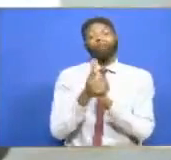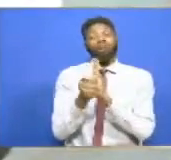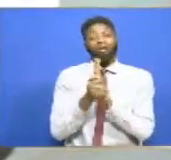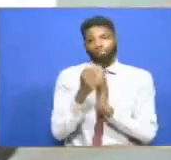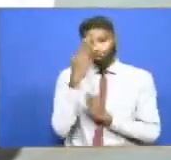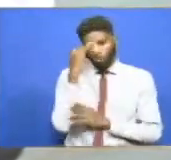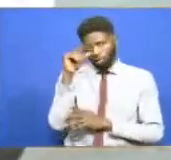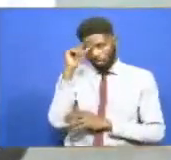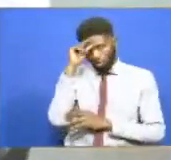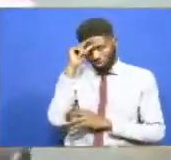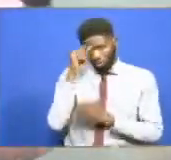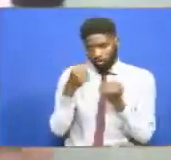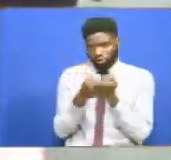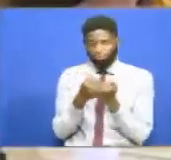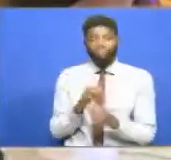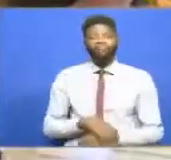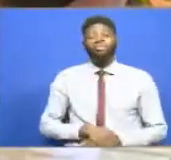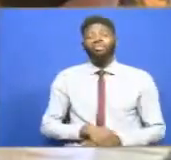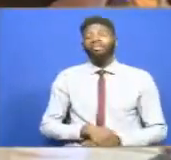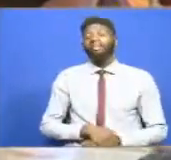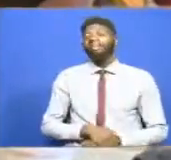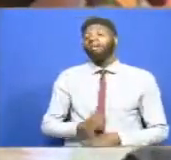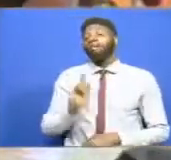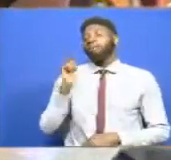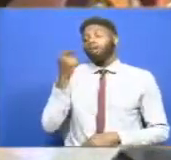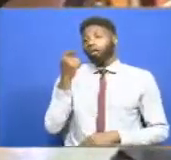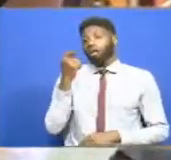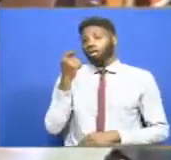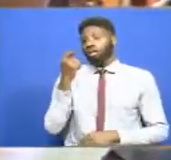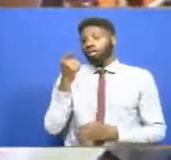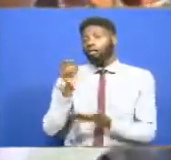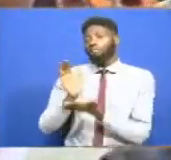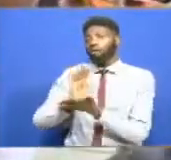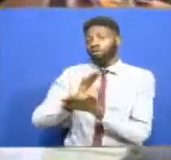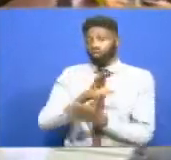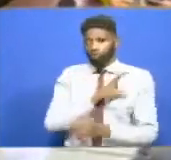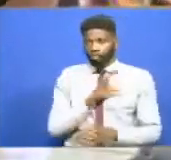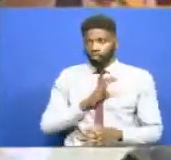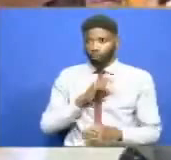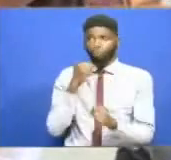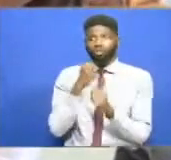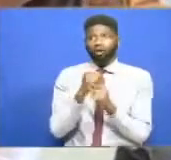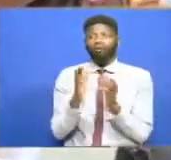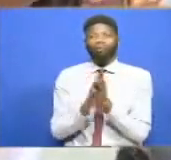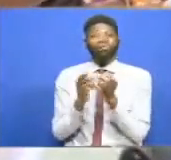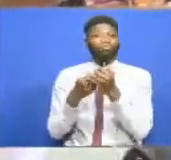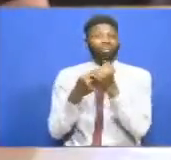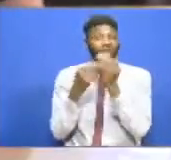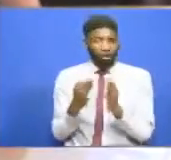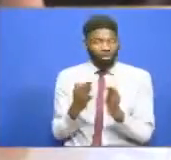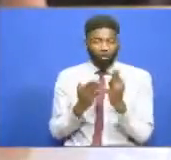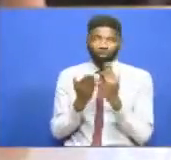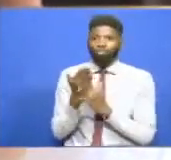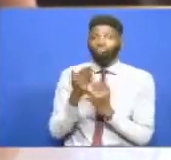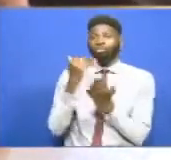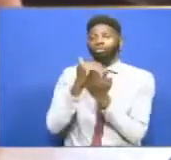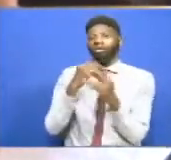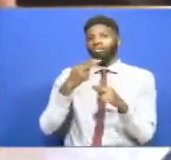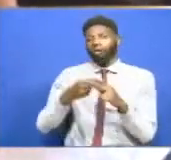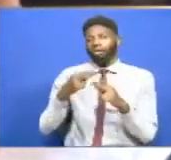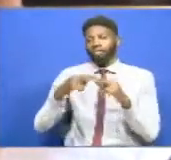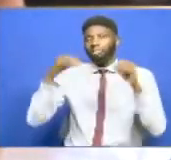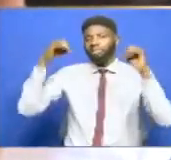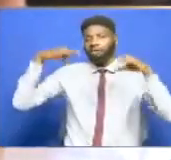Film Commission is partnering with entertainment experts in guiding and tapping talent through Shining Stars Initiative.